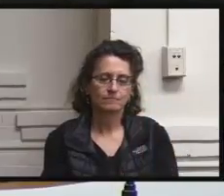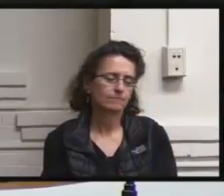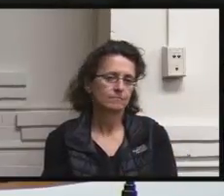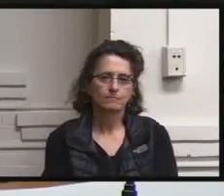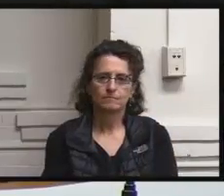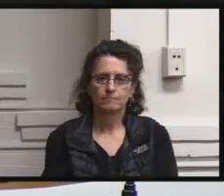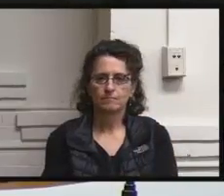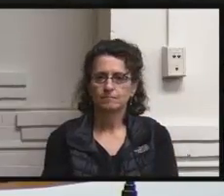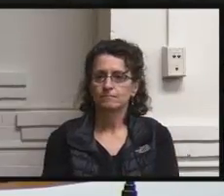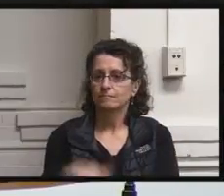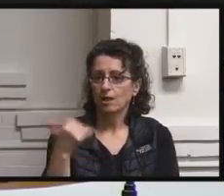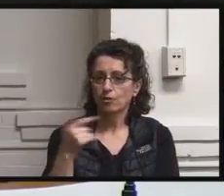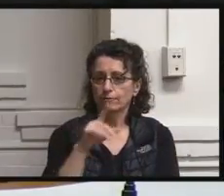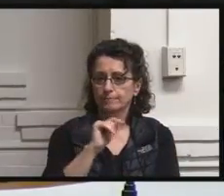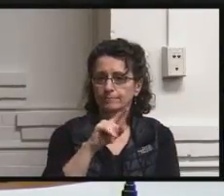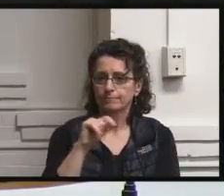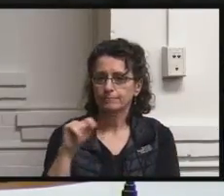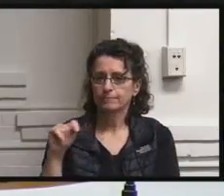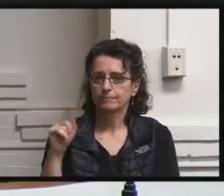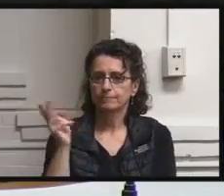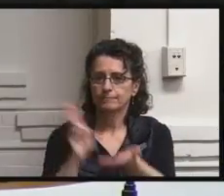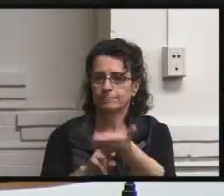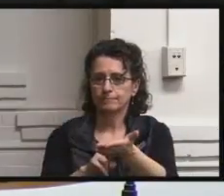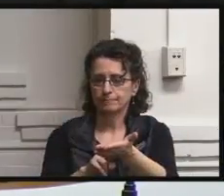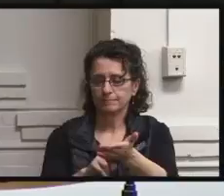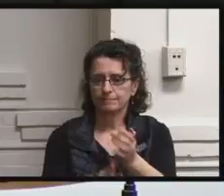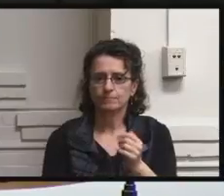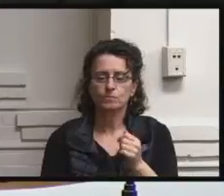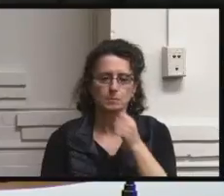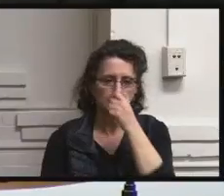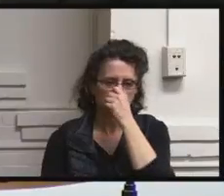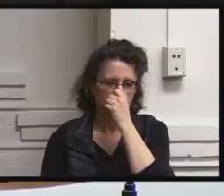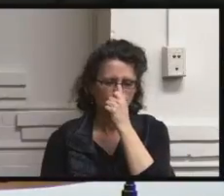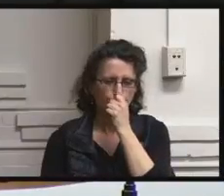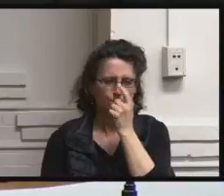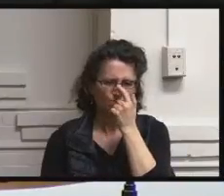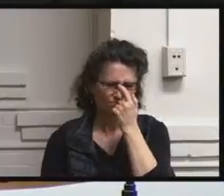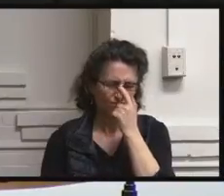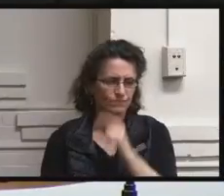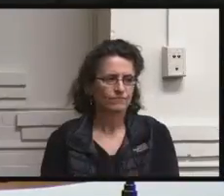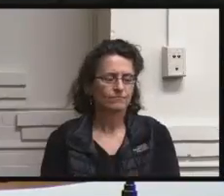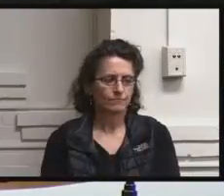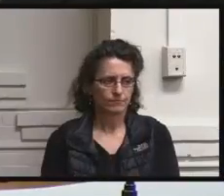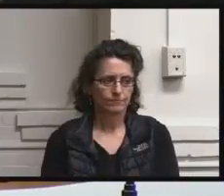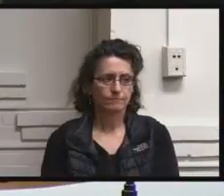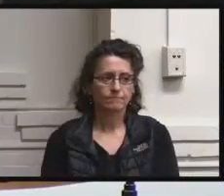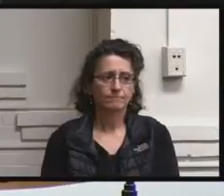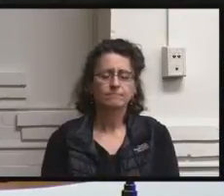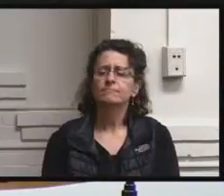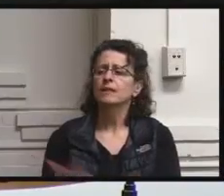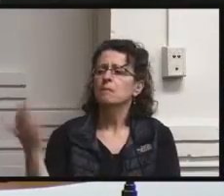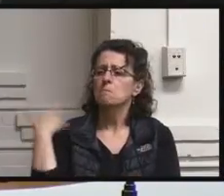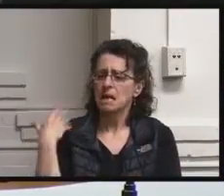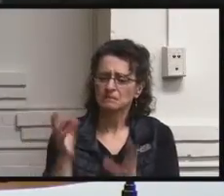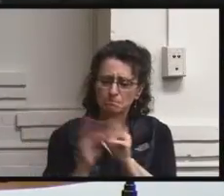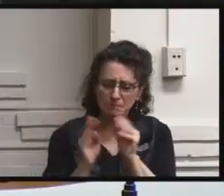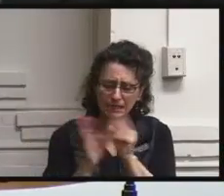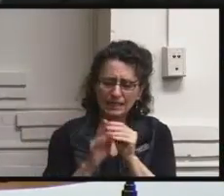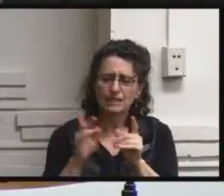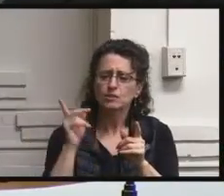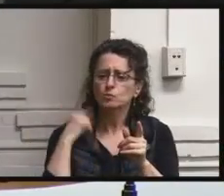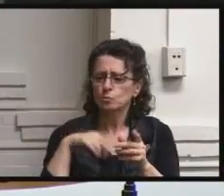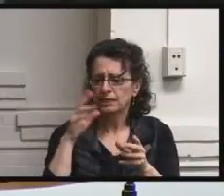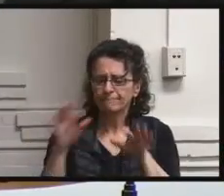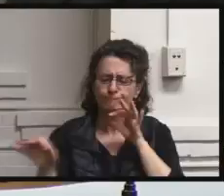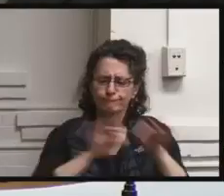our contract with Triple T. We provided some extensive information to you previously. We've had some discussion around that. We've